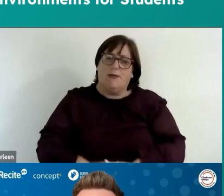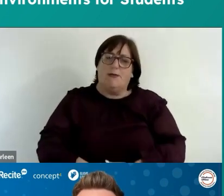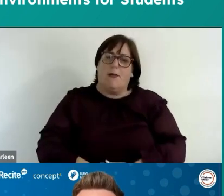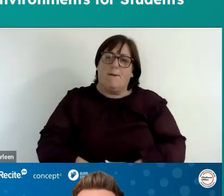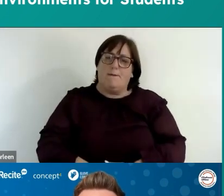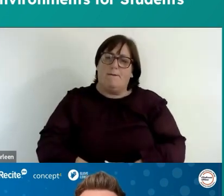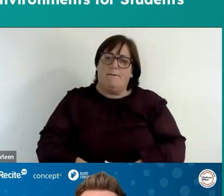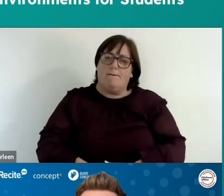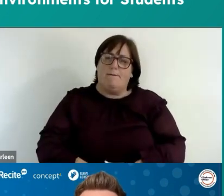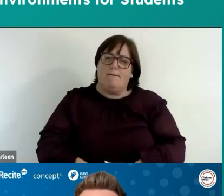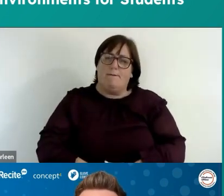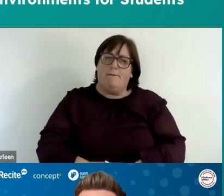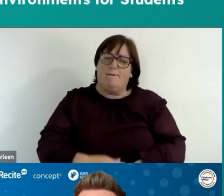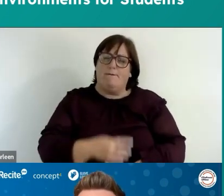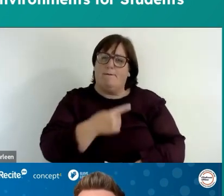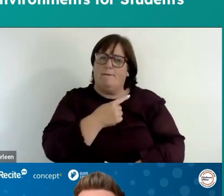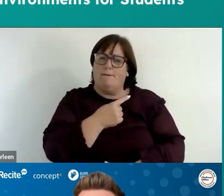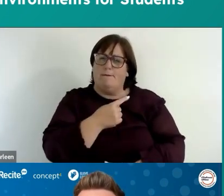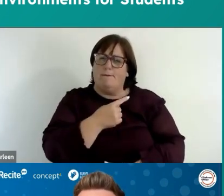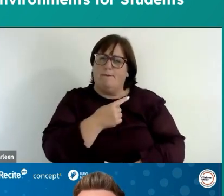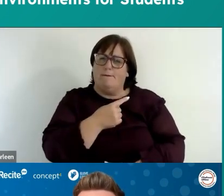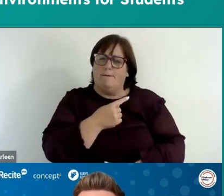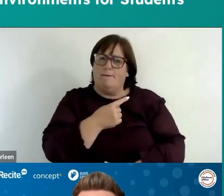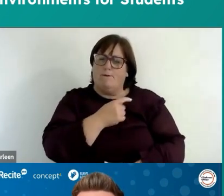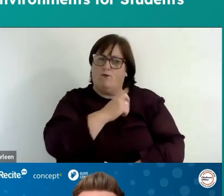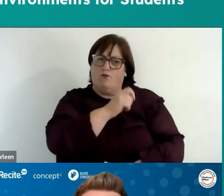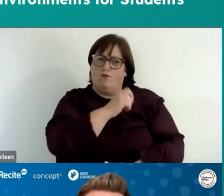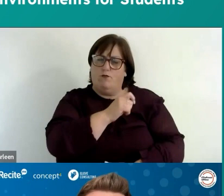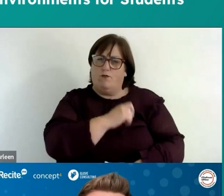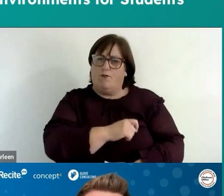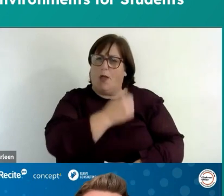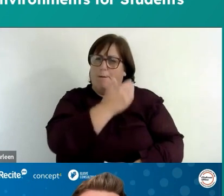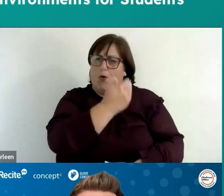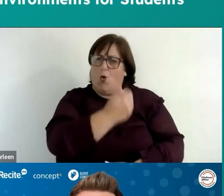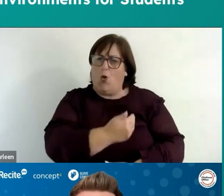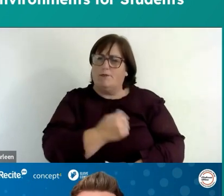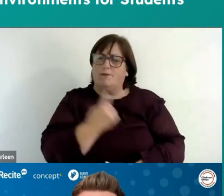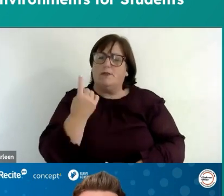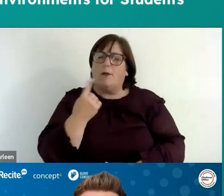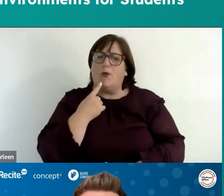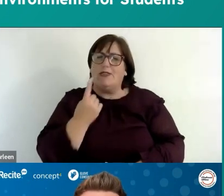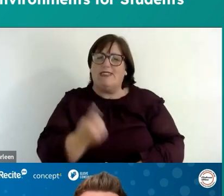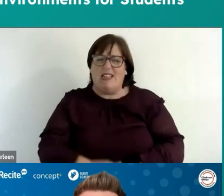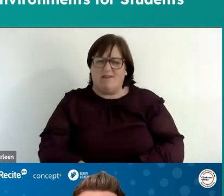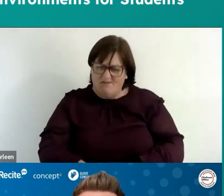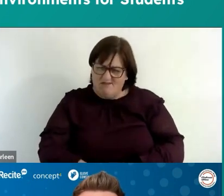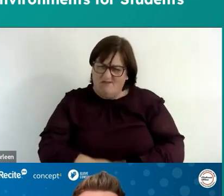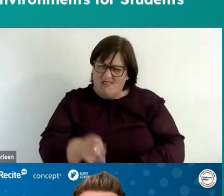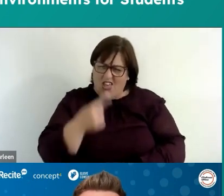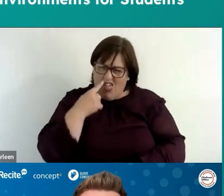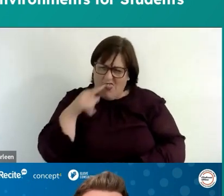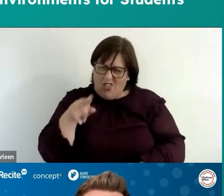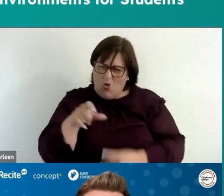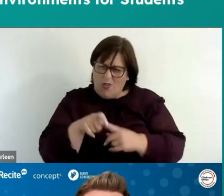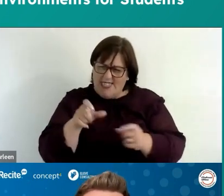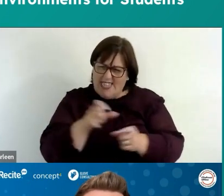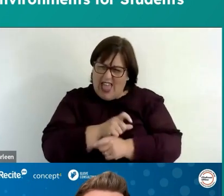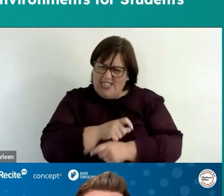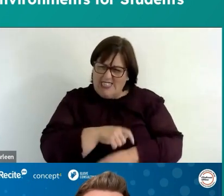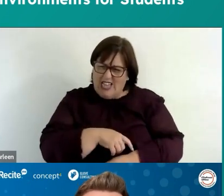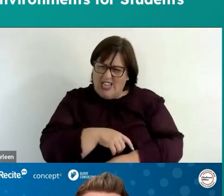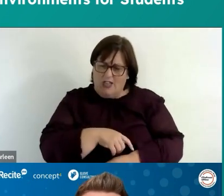thought, I think Ross is dyslexic. So Ross had a conversation with this person, had some tests and things, and lo and